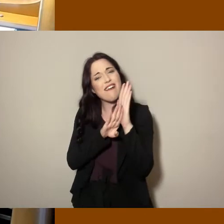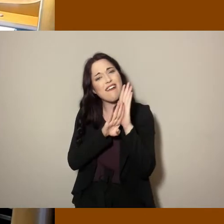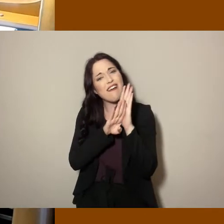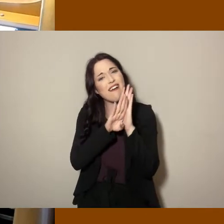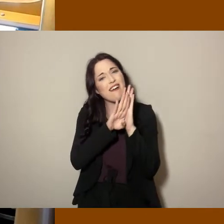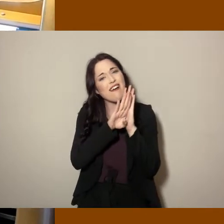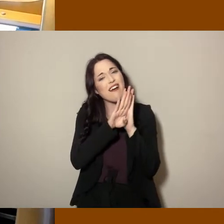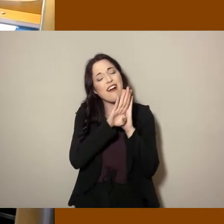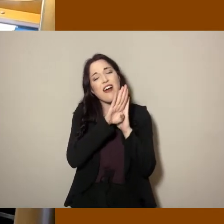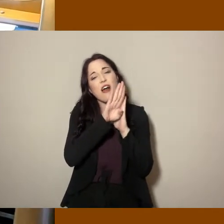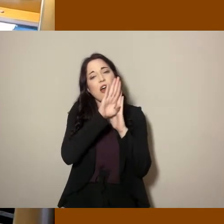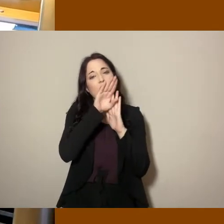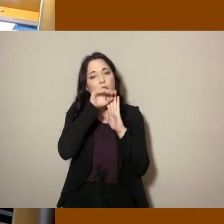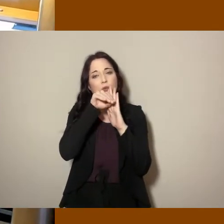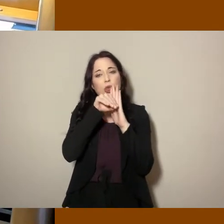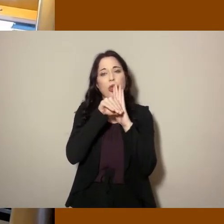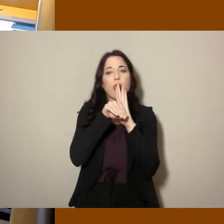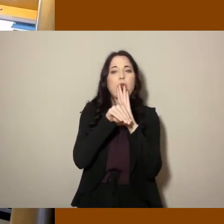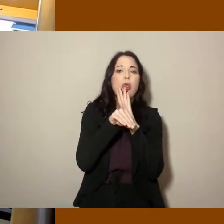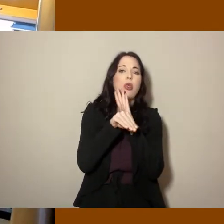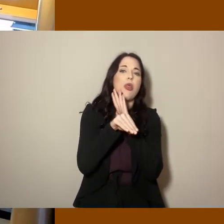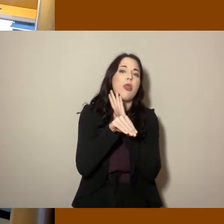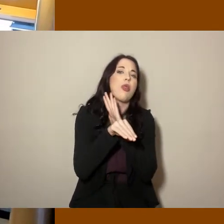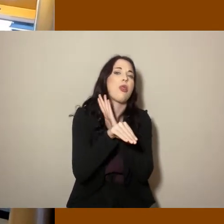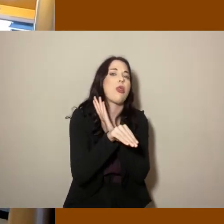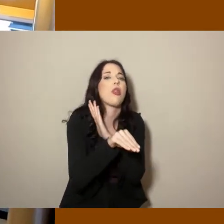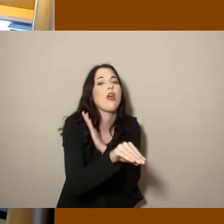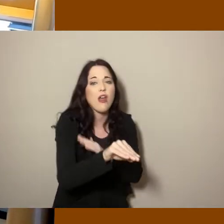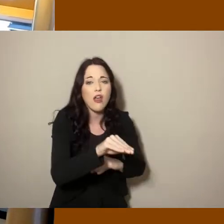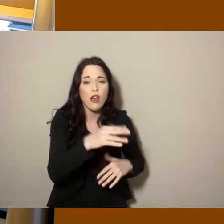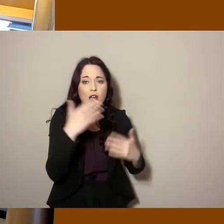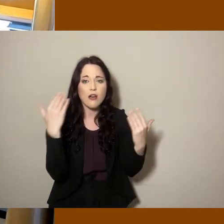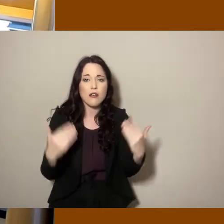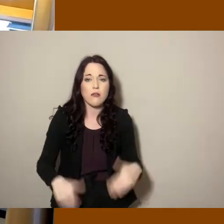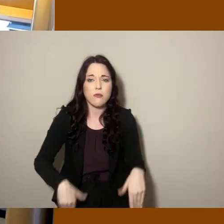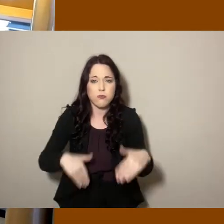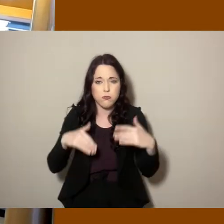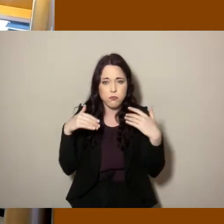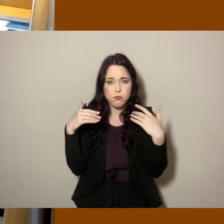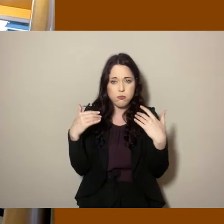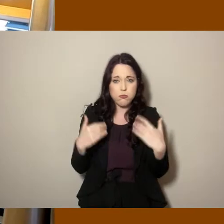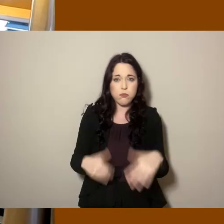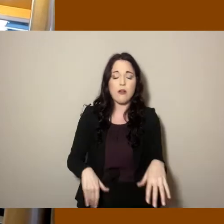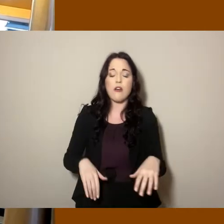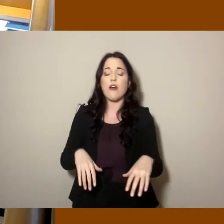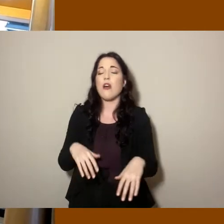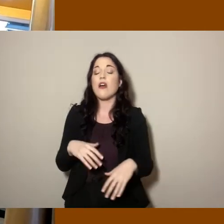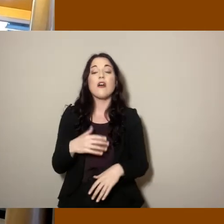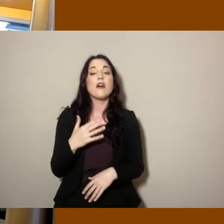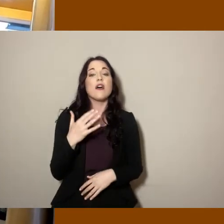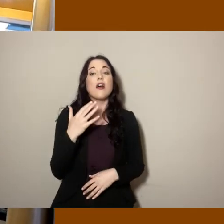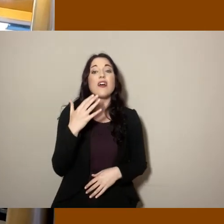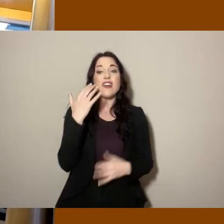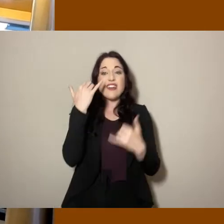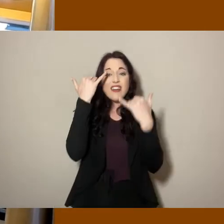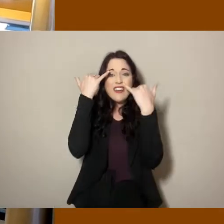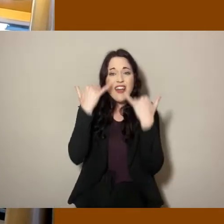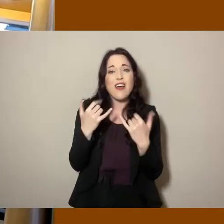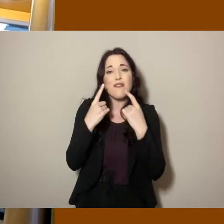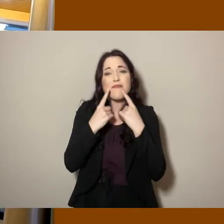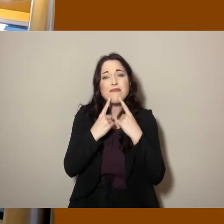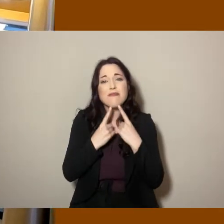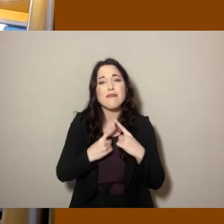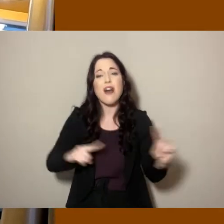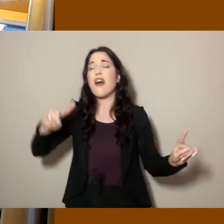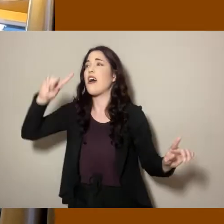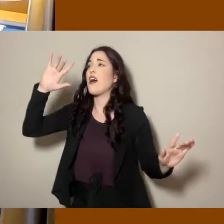touch you just rolled away the stone that held my heart. And now I see that